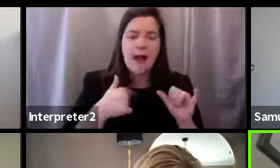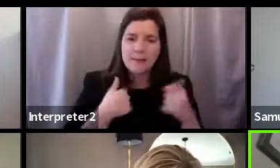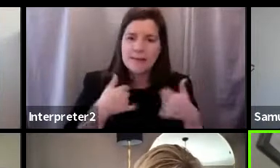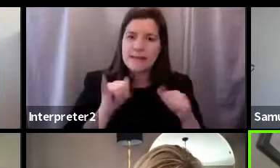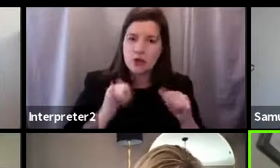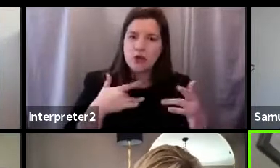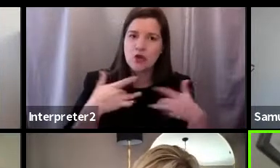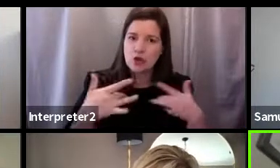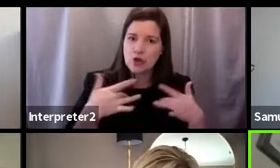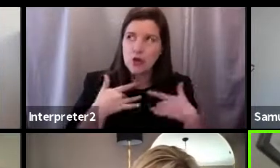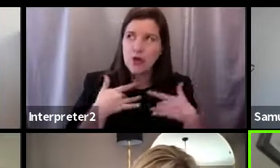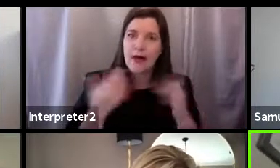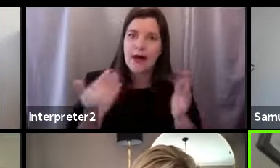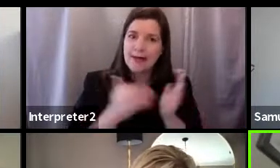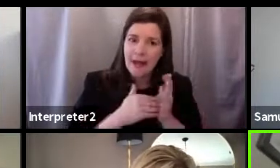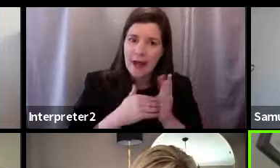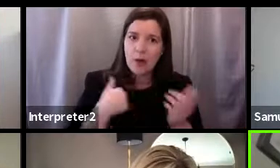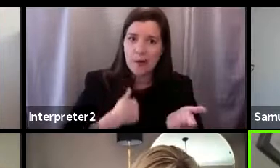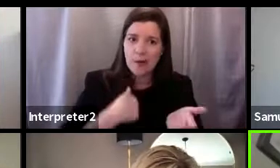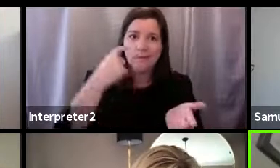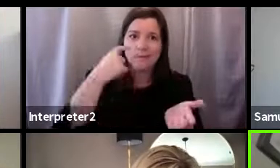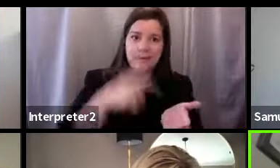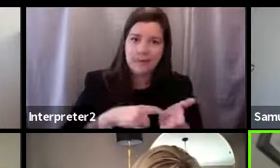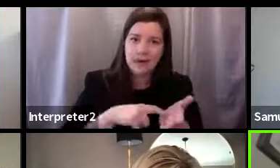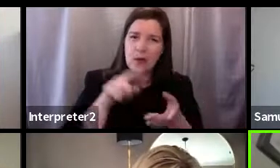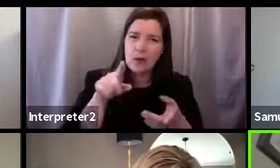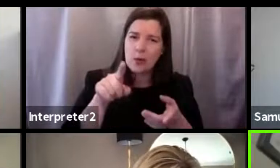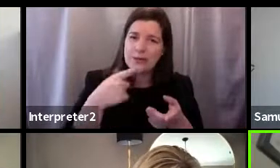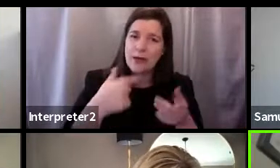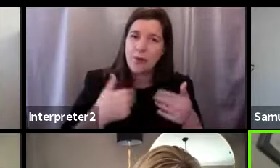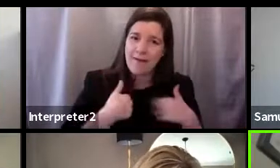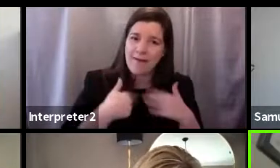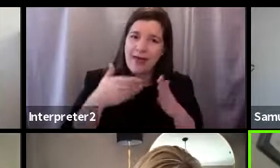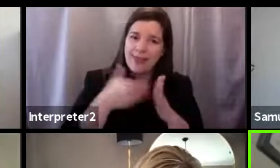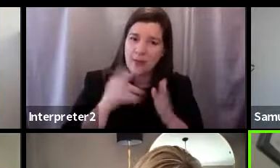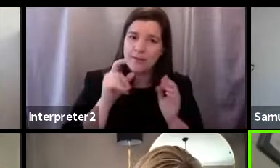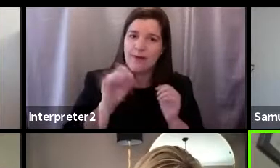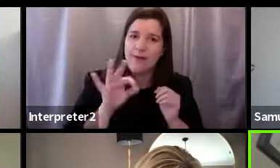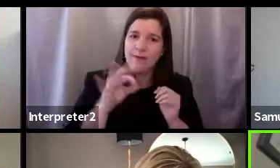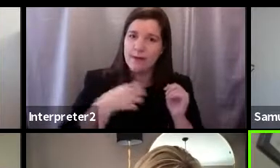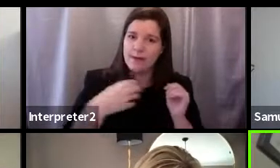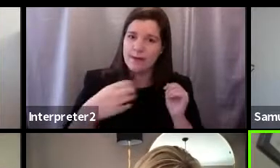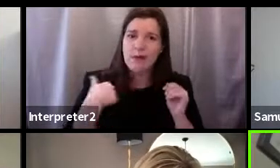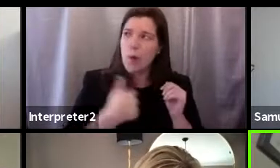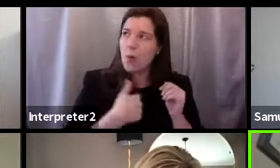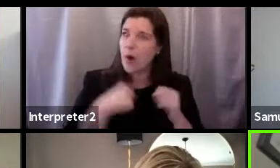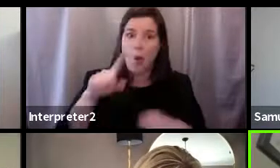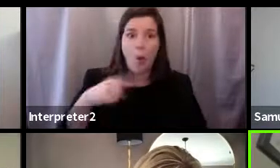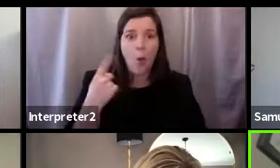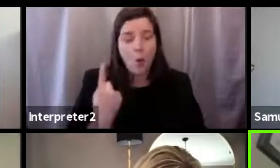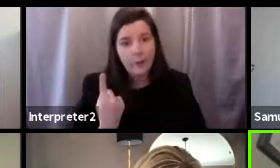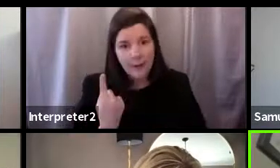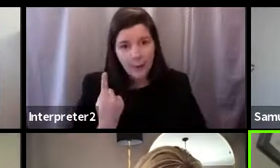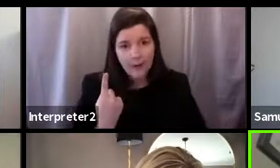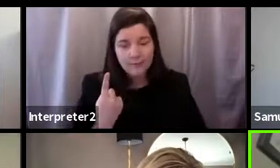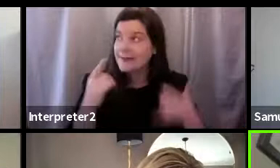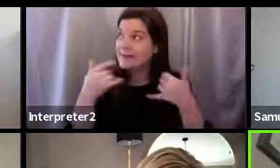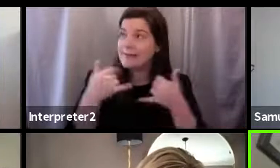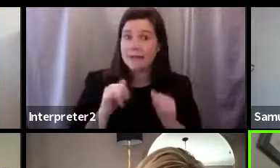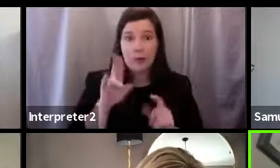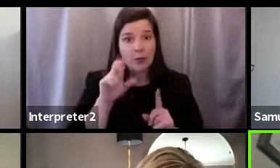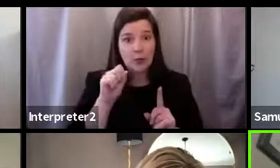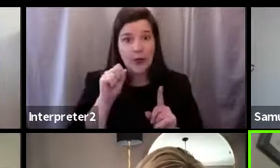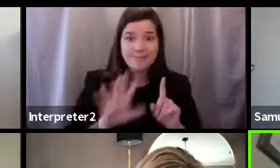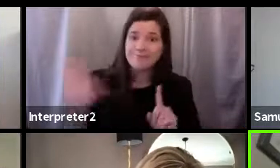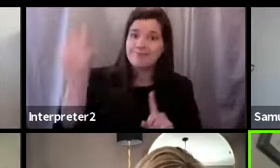there are or have been thousands of complaints about interpreters, and that we remain the outlier in the nation, being the only